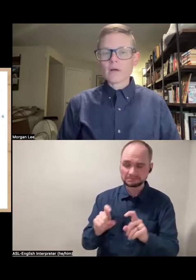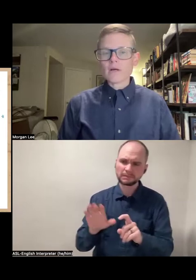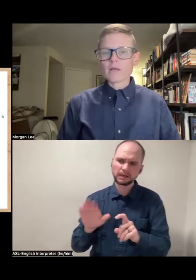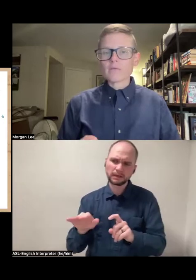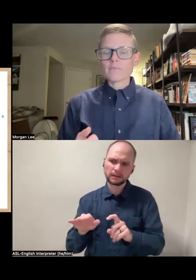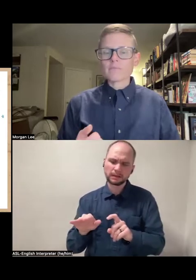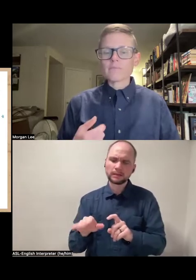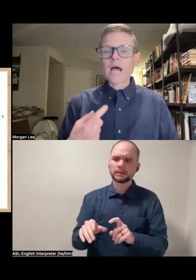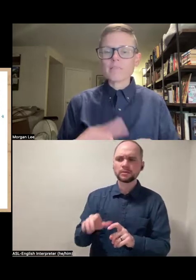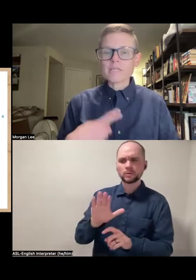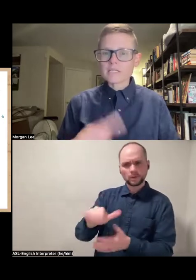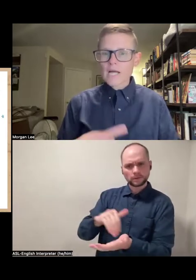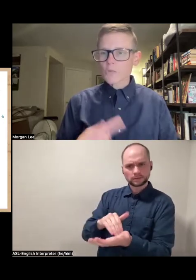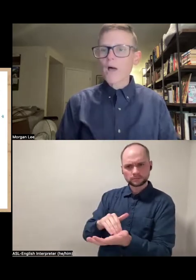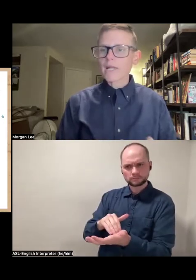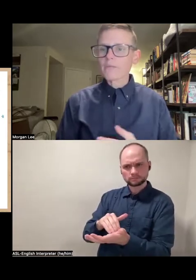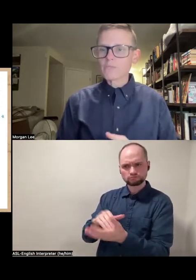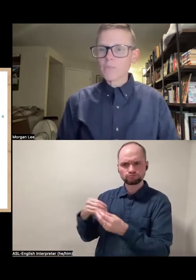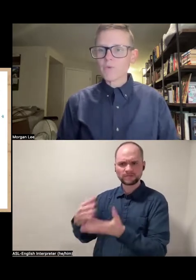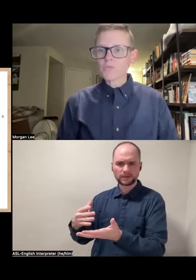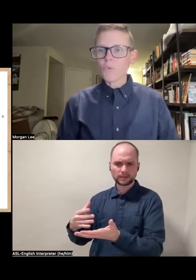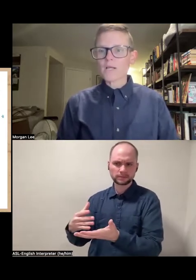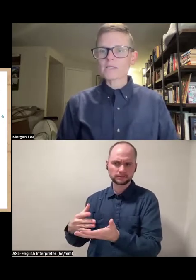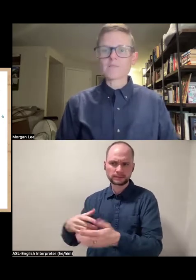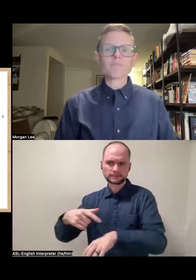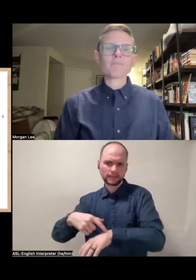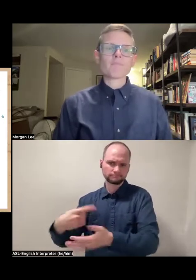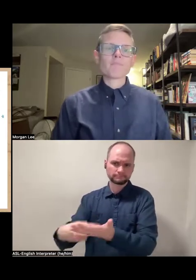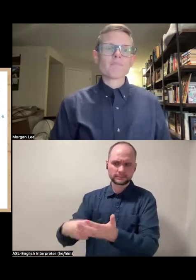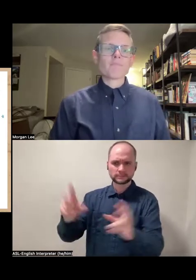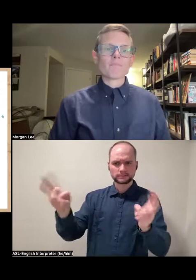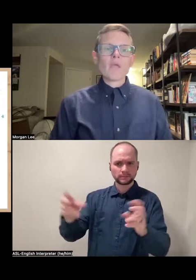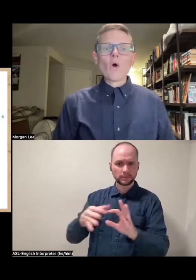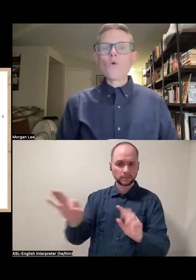provided a time to discuss what language deprivation was.